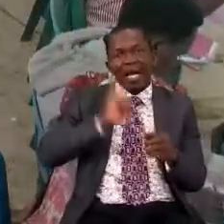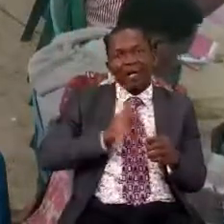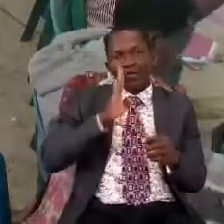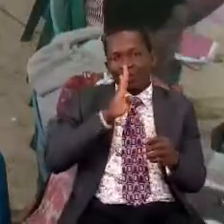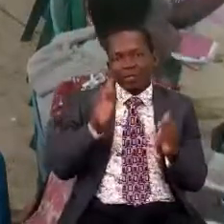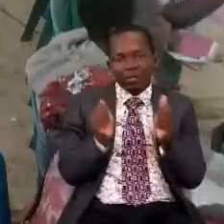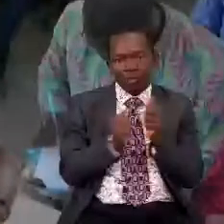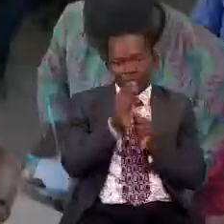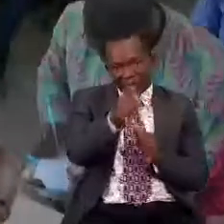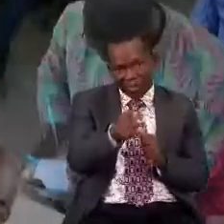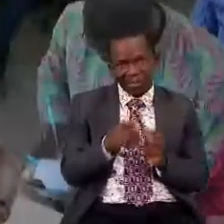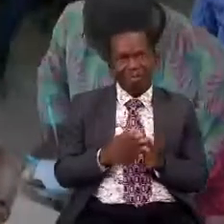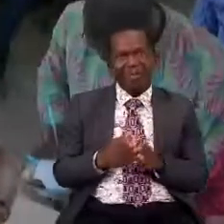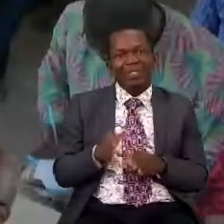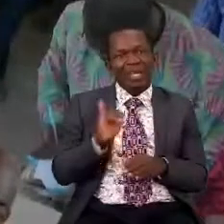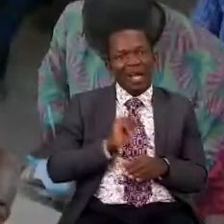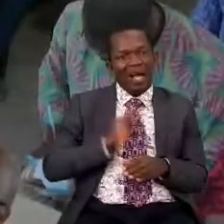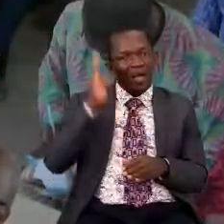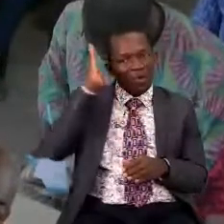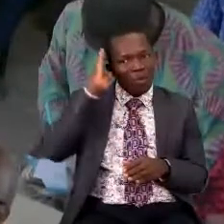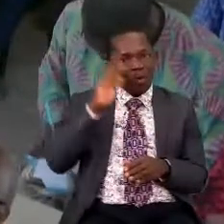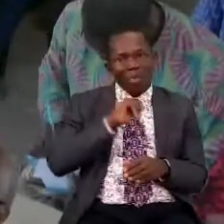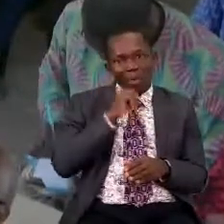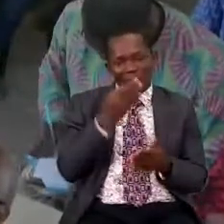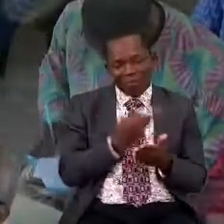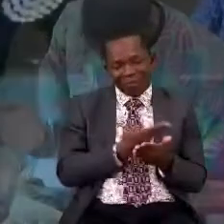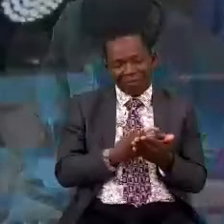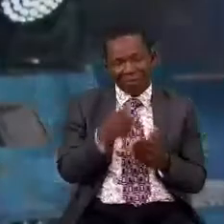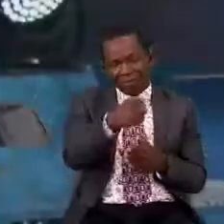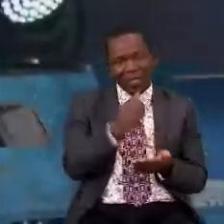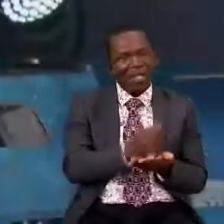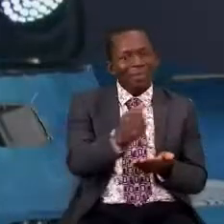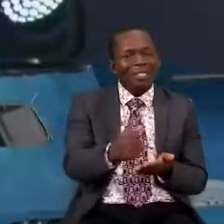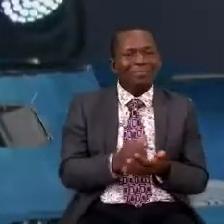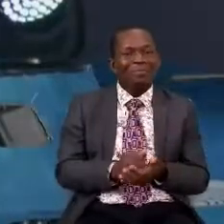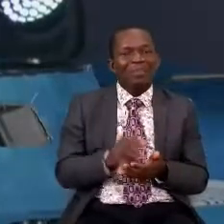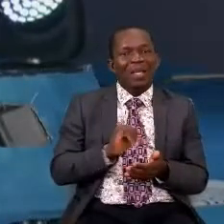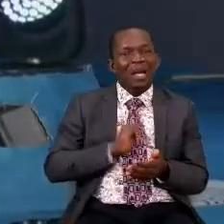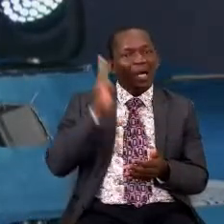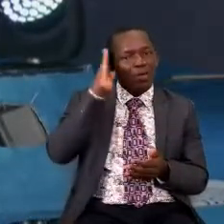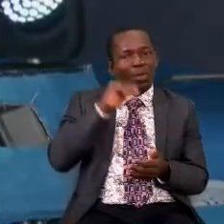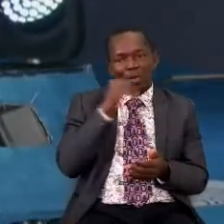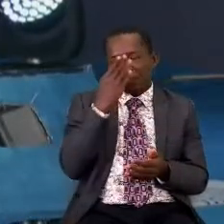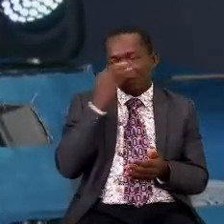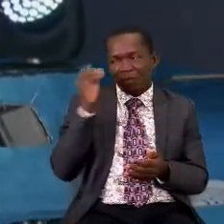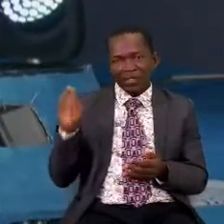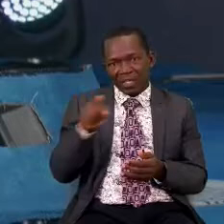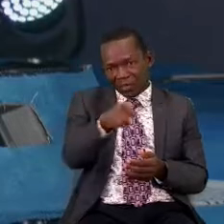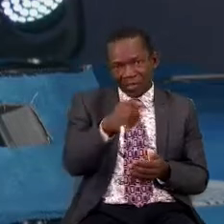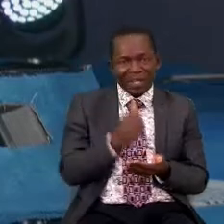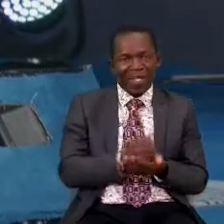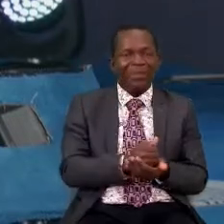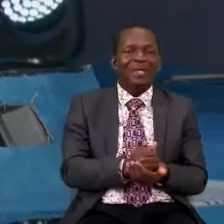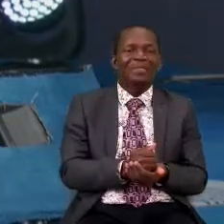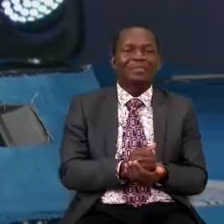thee. Amen. Divine assurance for fulfillment in